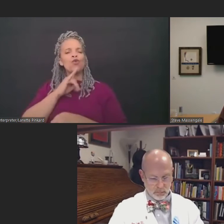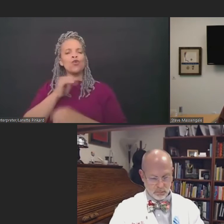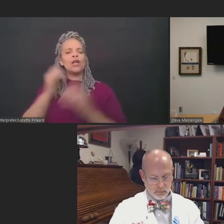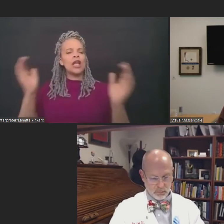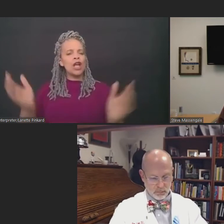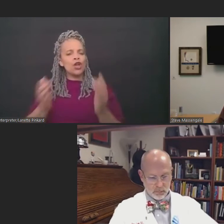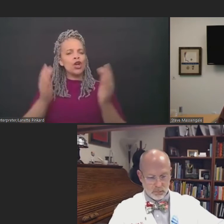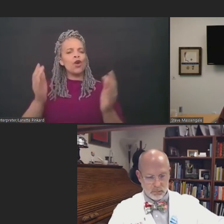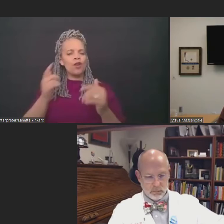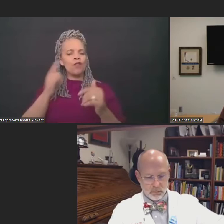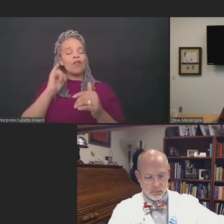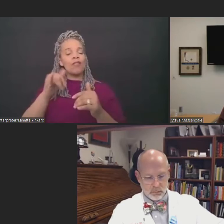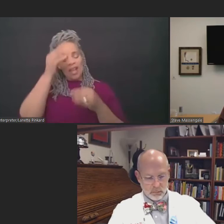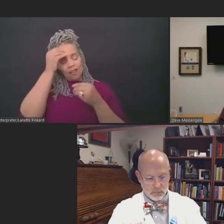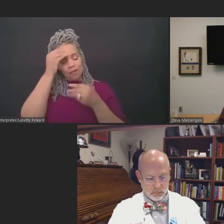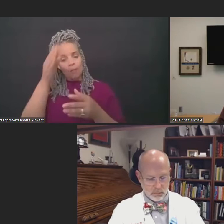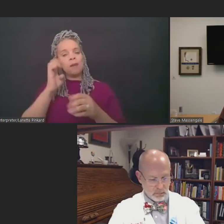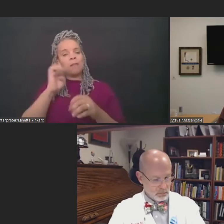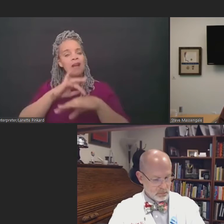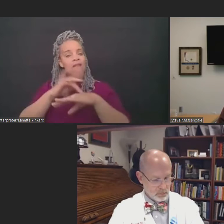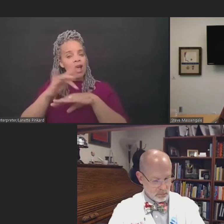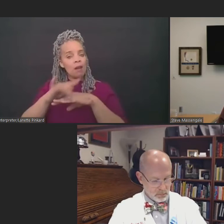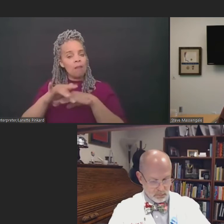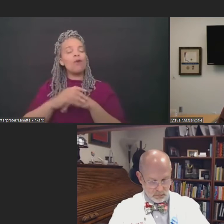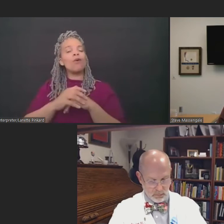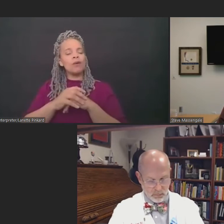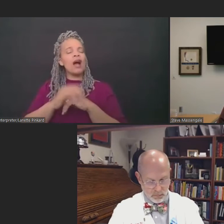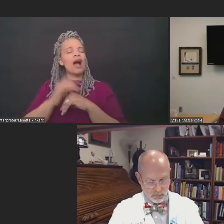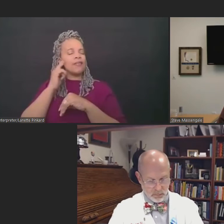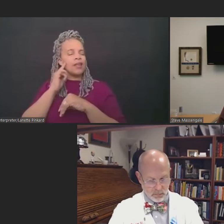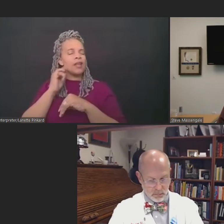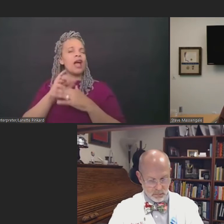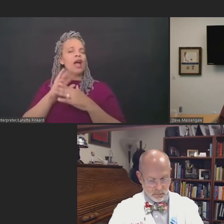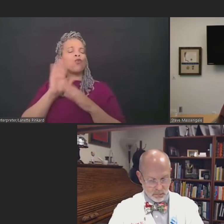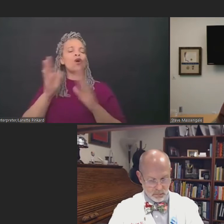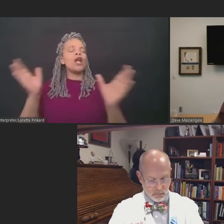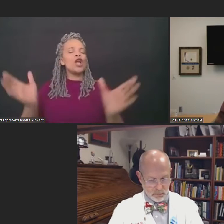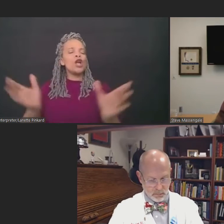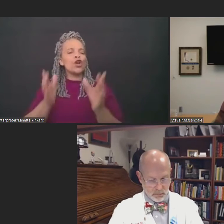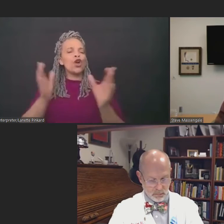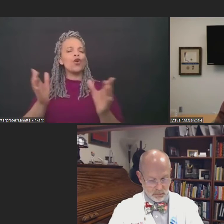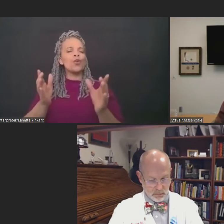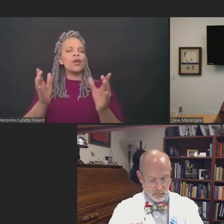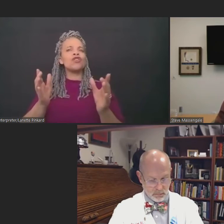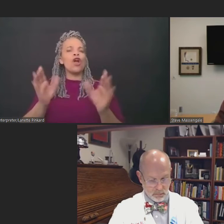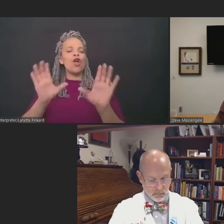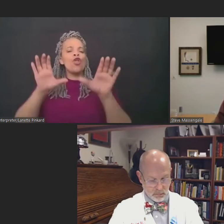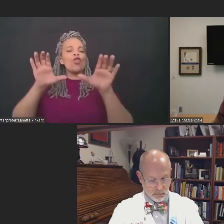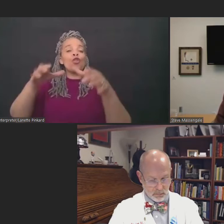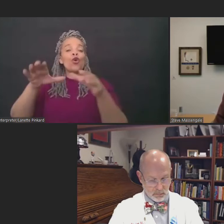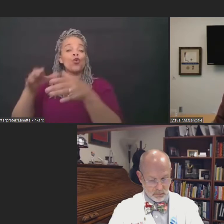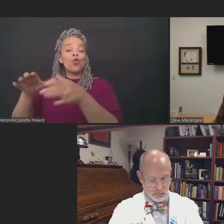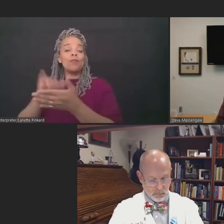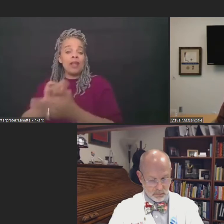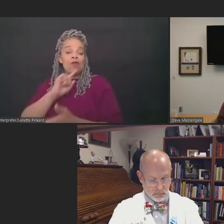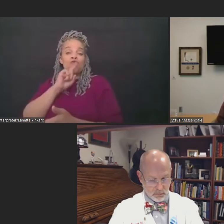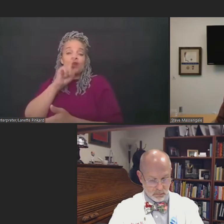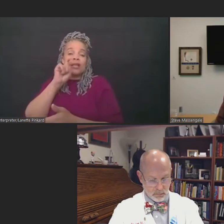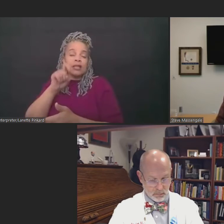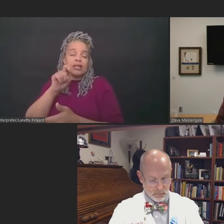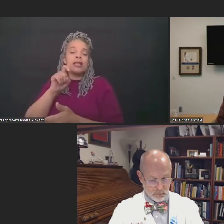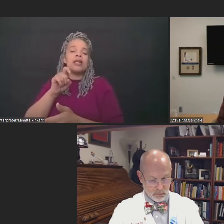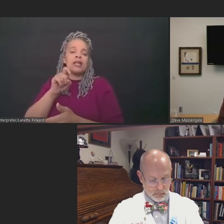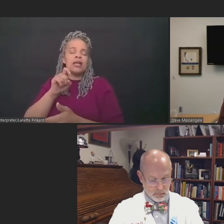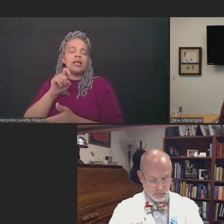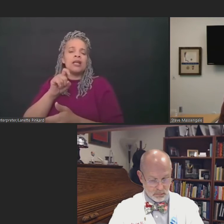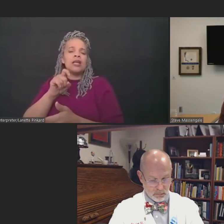encourage for that information to be available. So I think that would encourage the groups that do need the attention and do need to